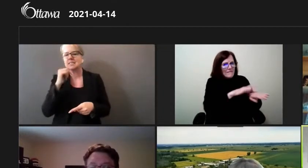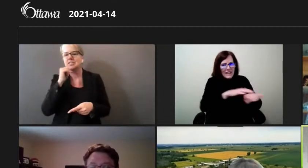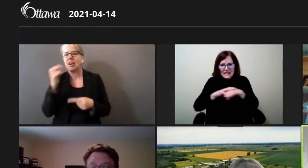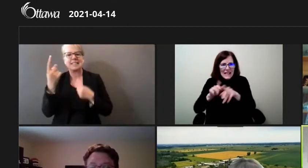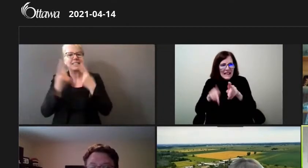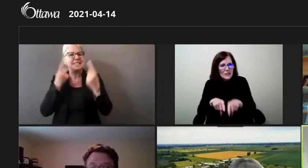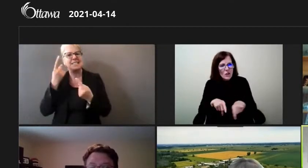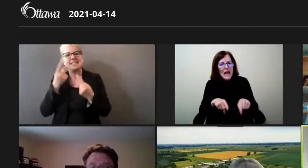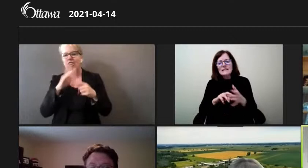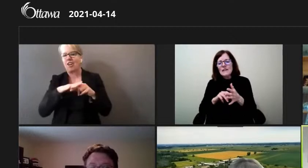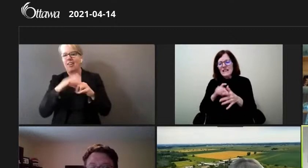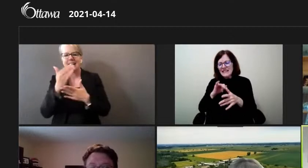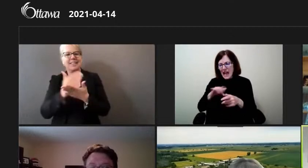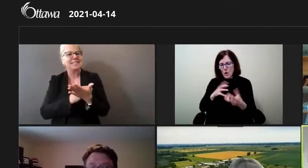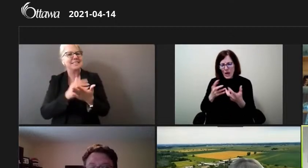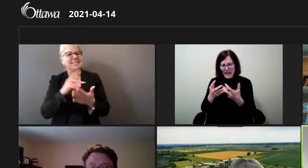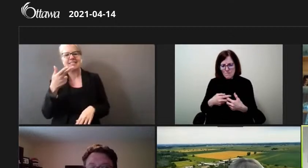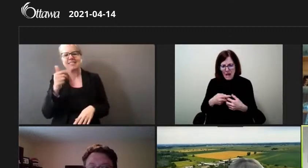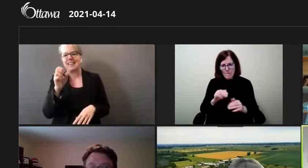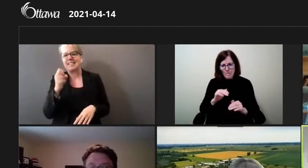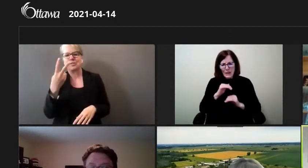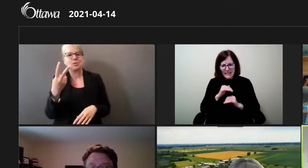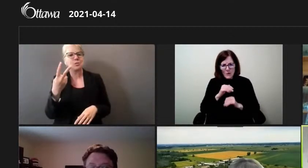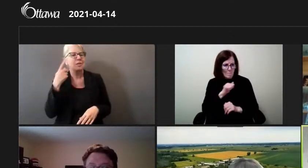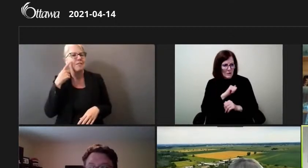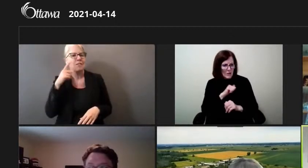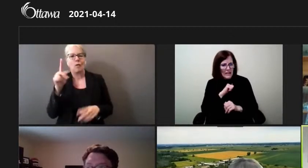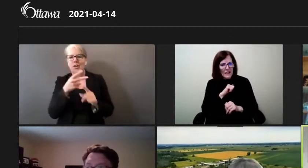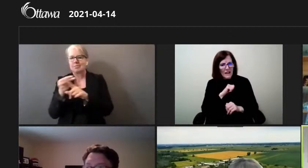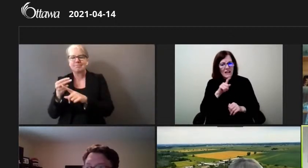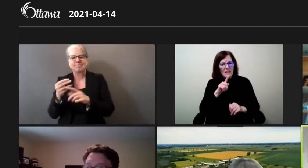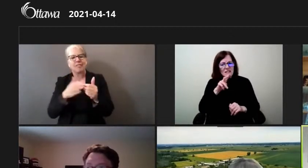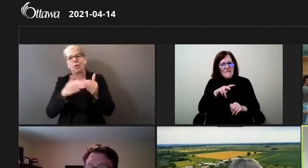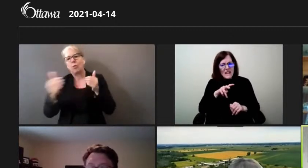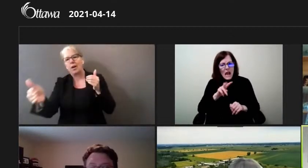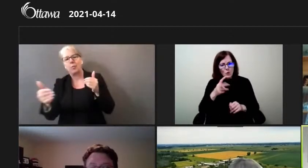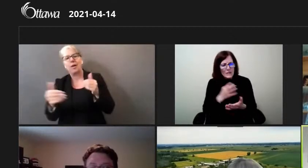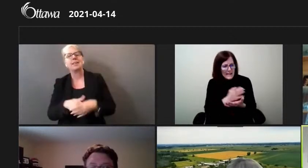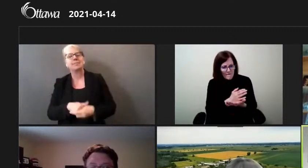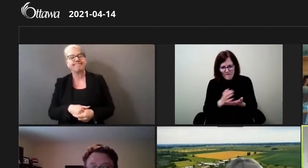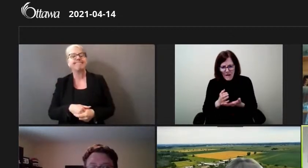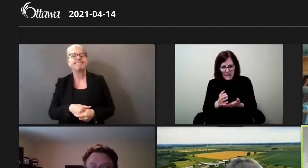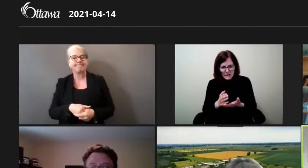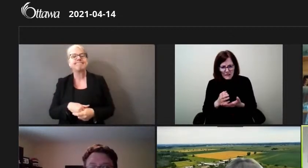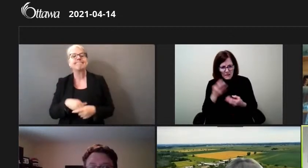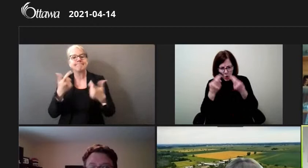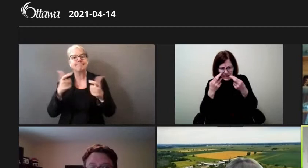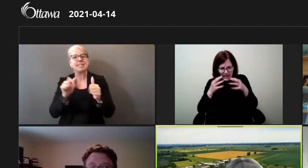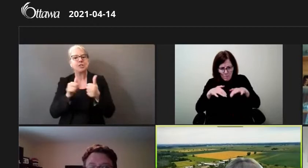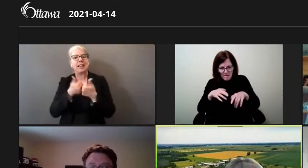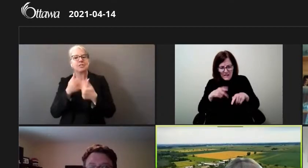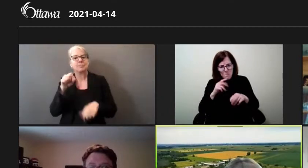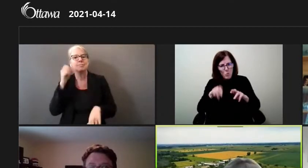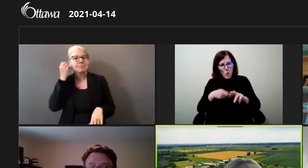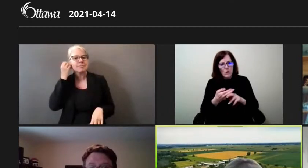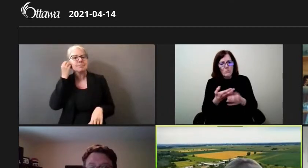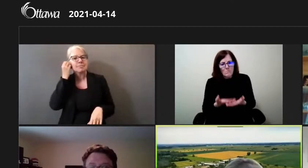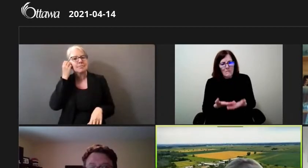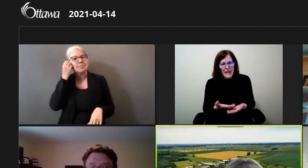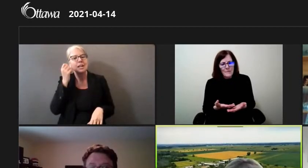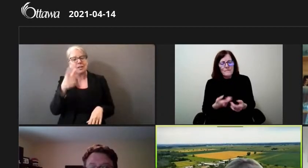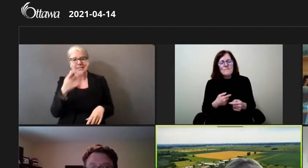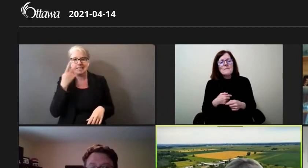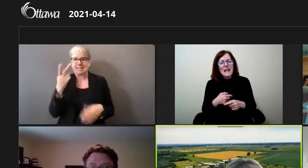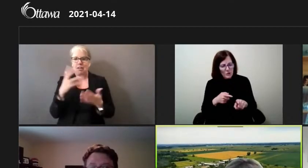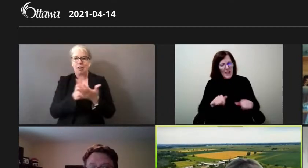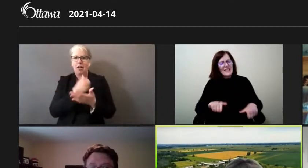considered on phase two, like for quite a while. So that is a challenge. Do you see an opportunity for the